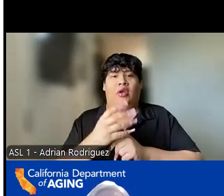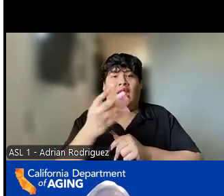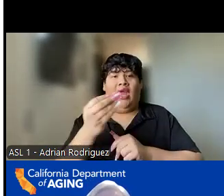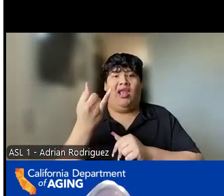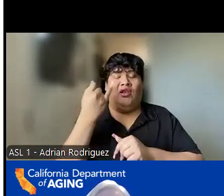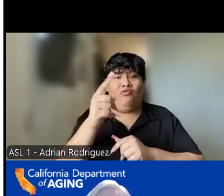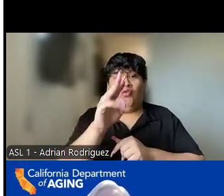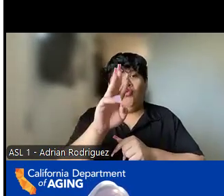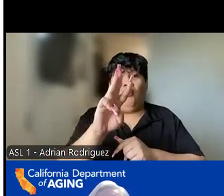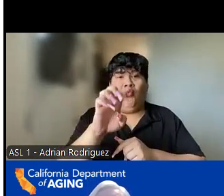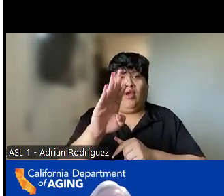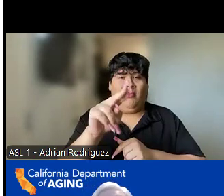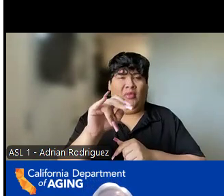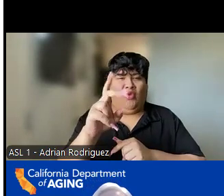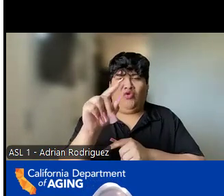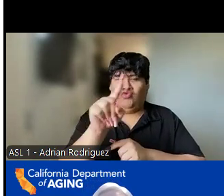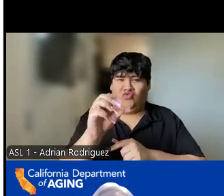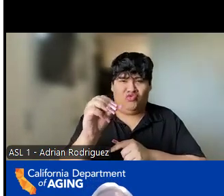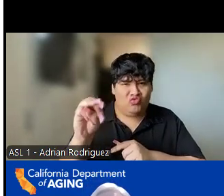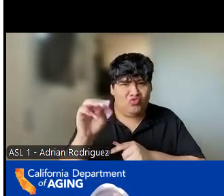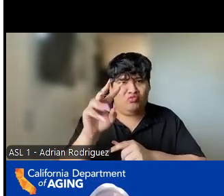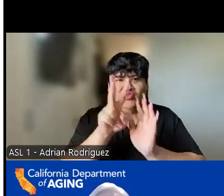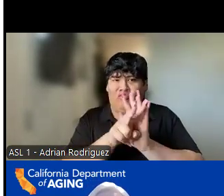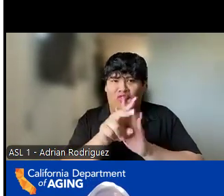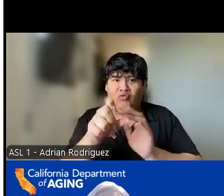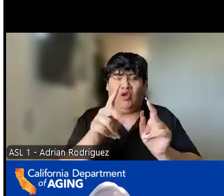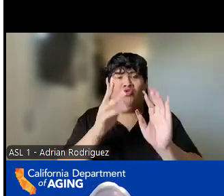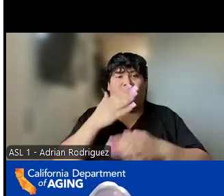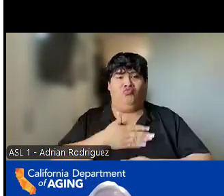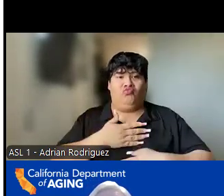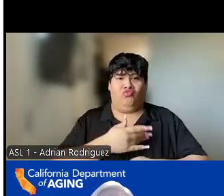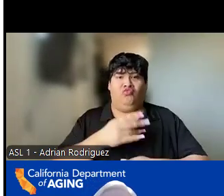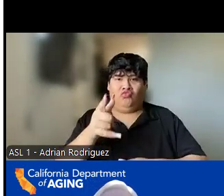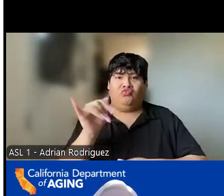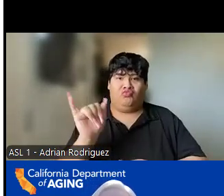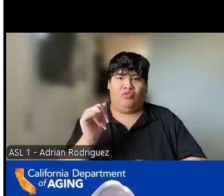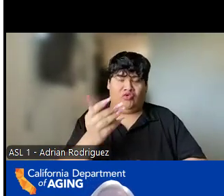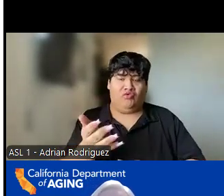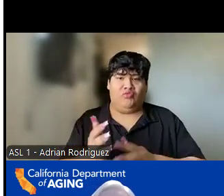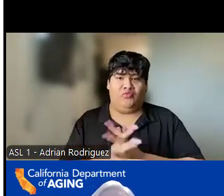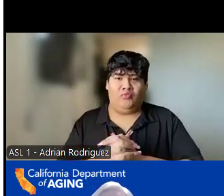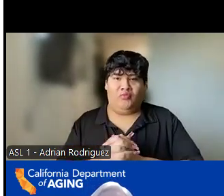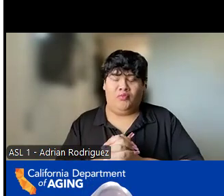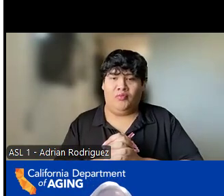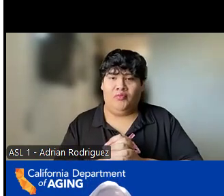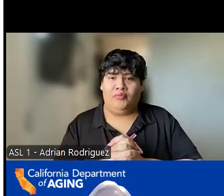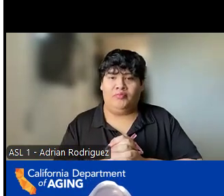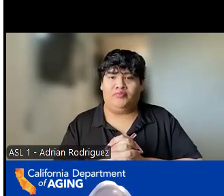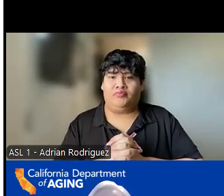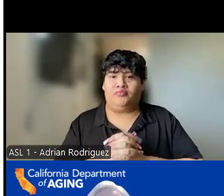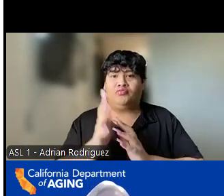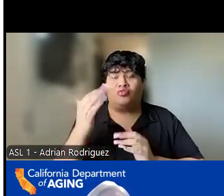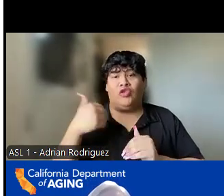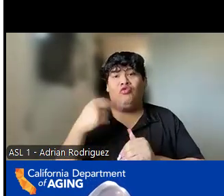raised hand icon, so you can utilize that. And do note, we will have 2